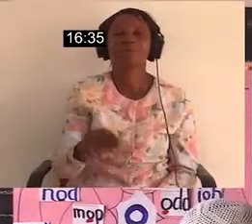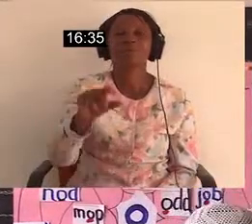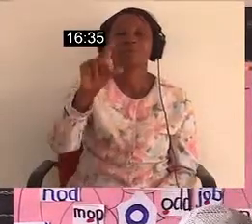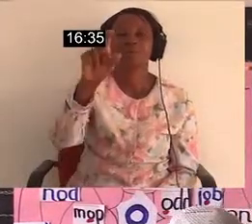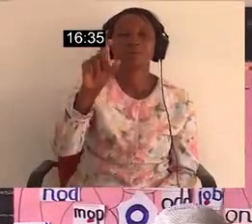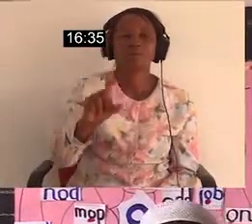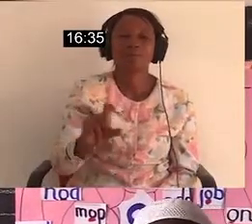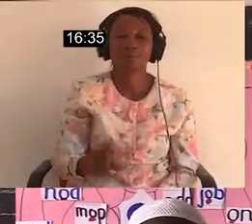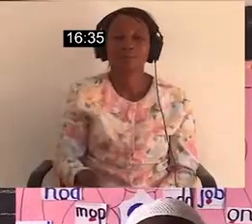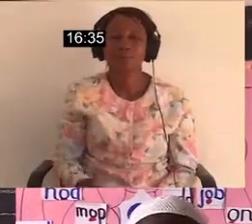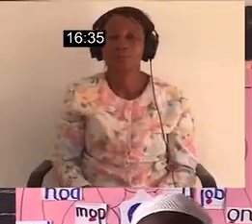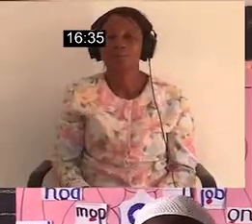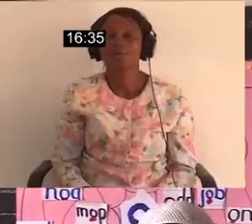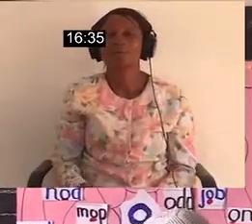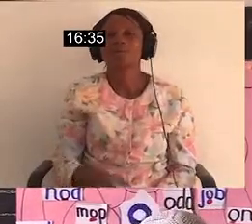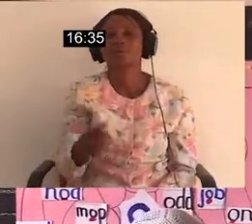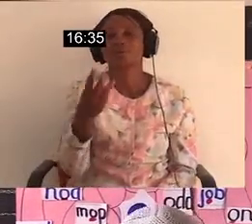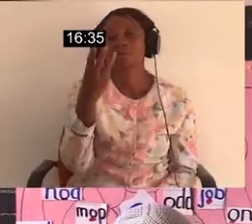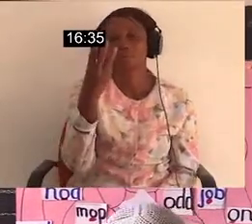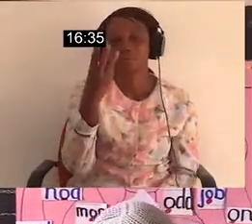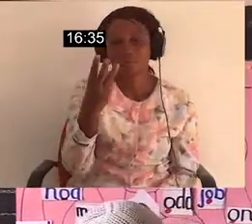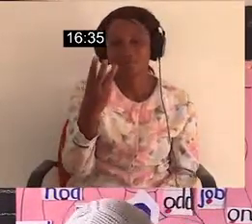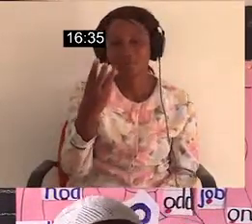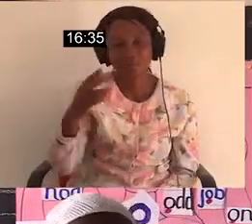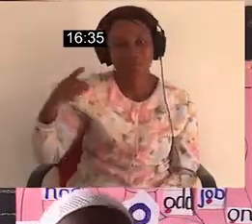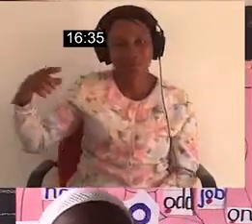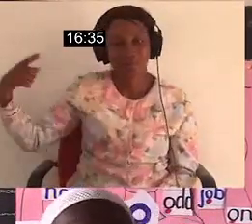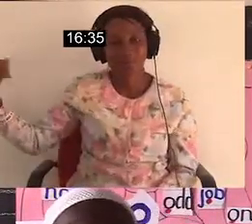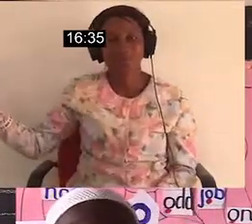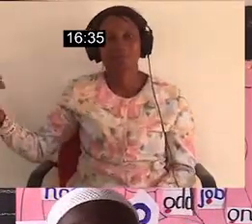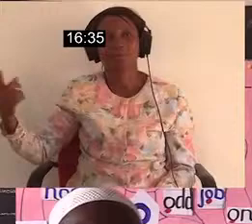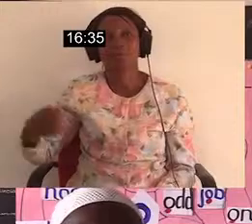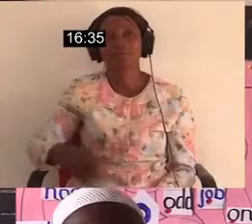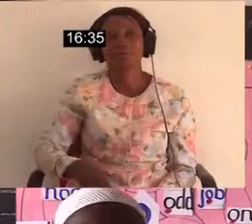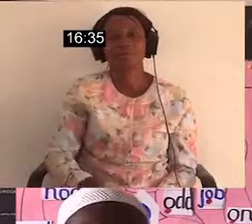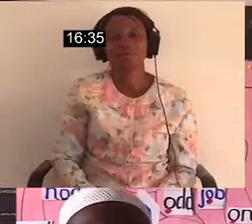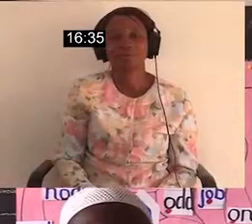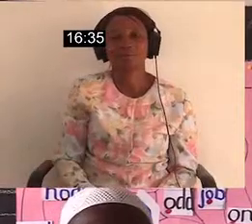a word with three sounds.